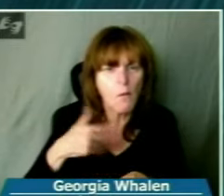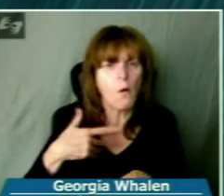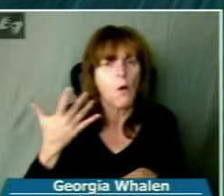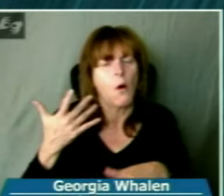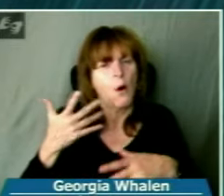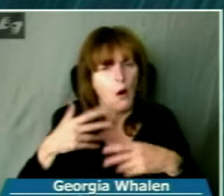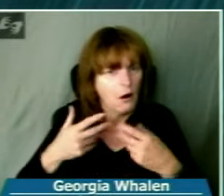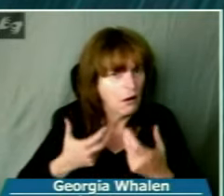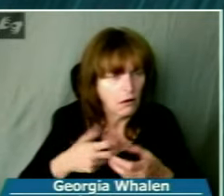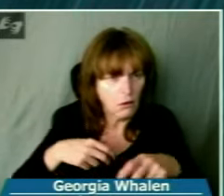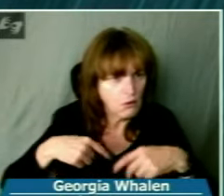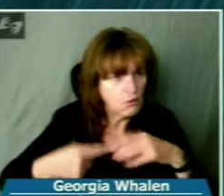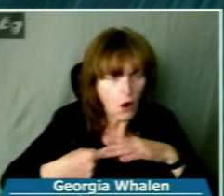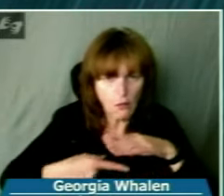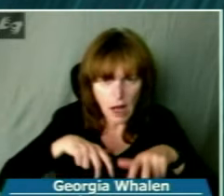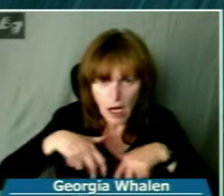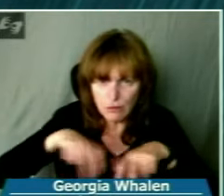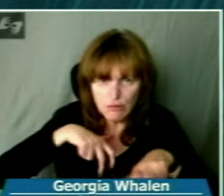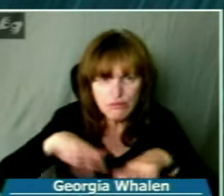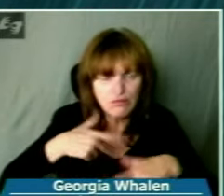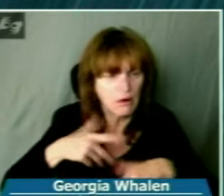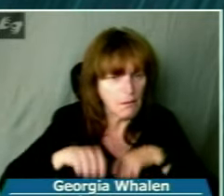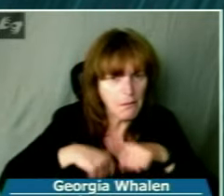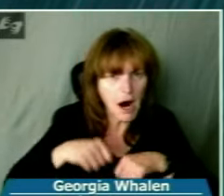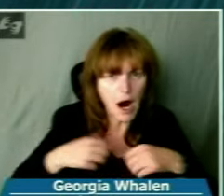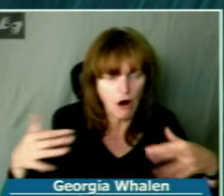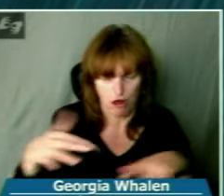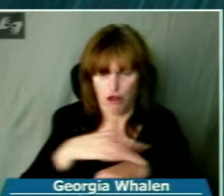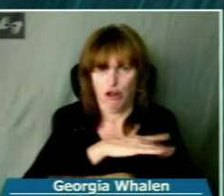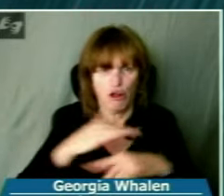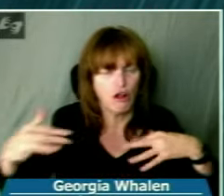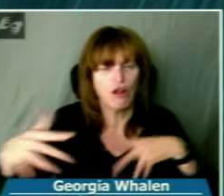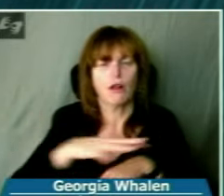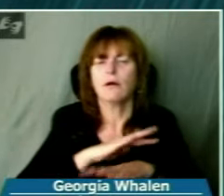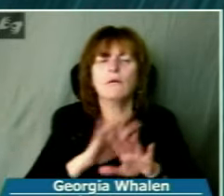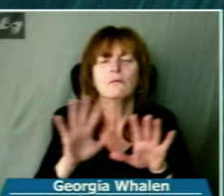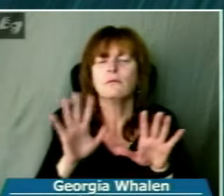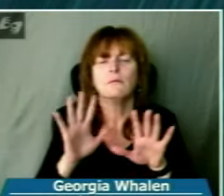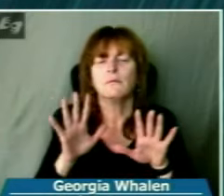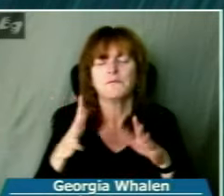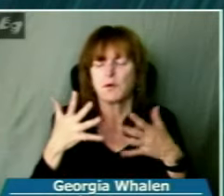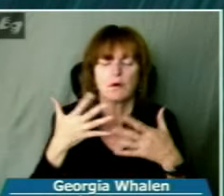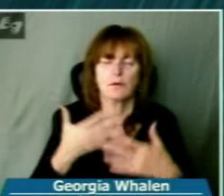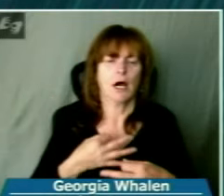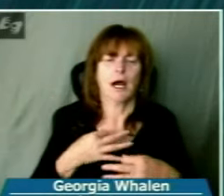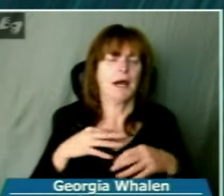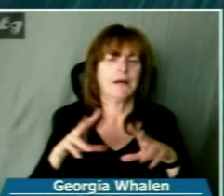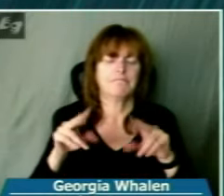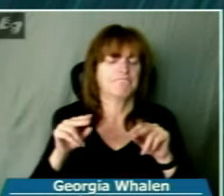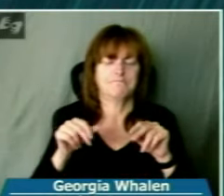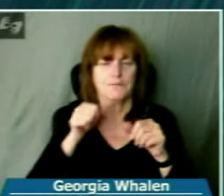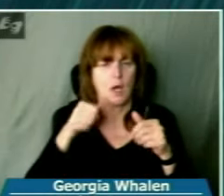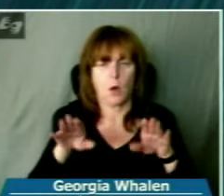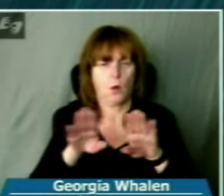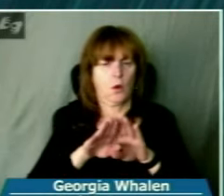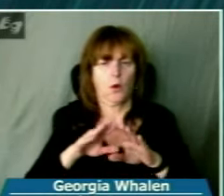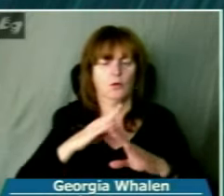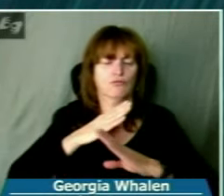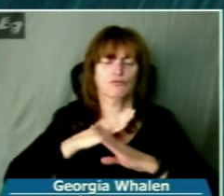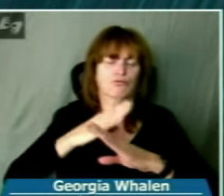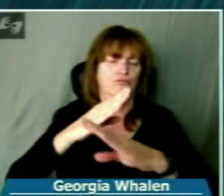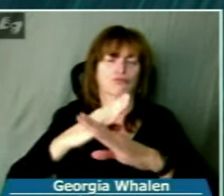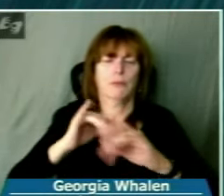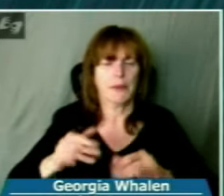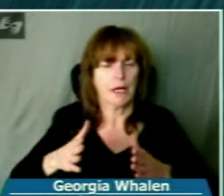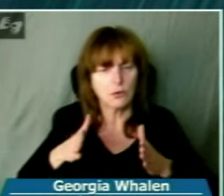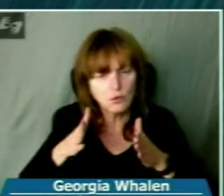one location. So the decision was not to open up any street for that kind of activity. Having said that, the city is constantly working